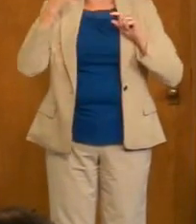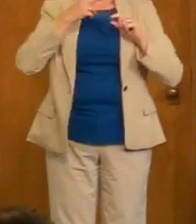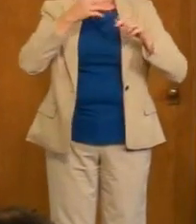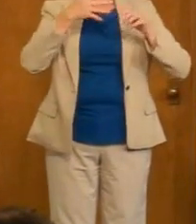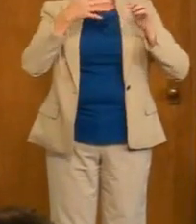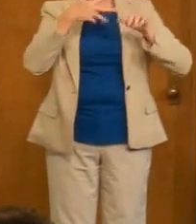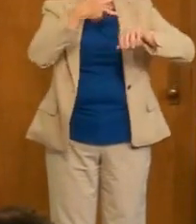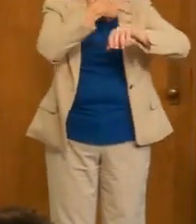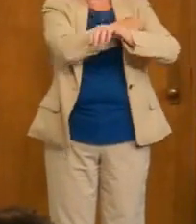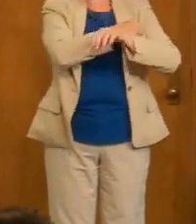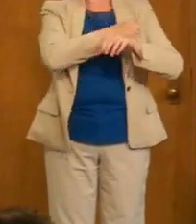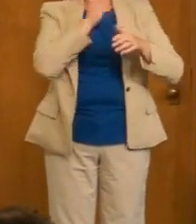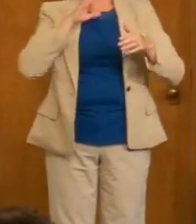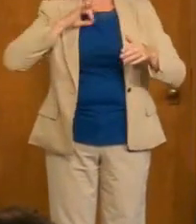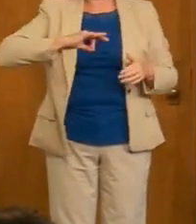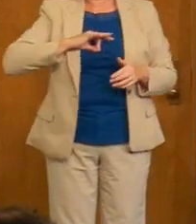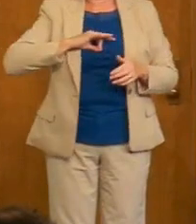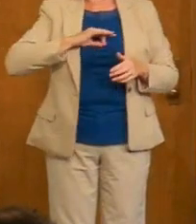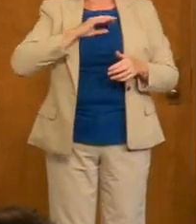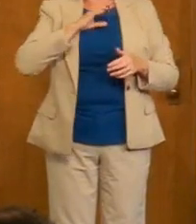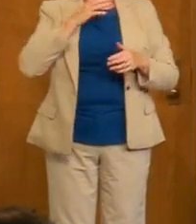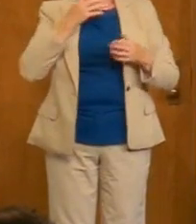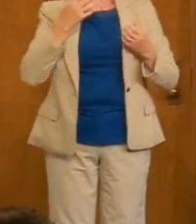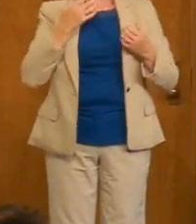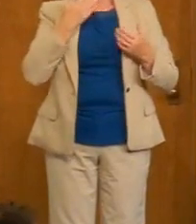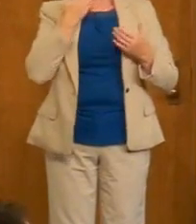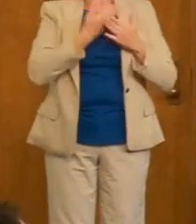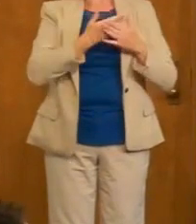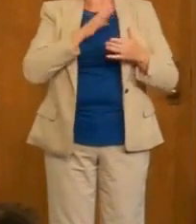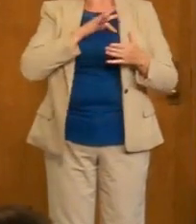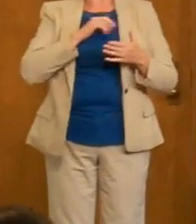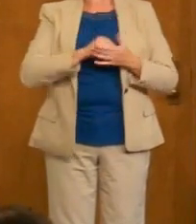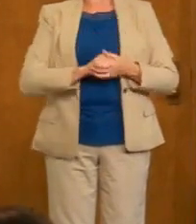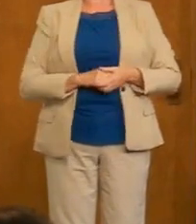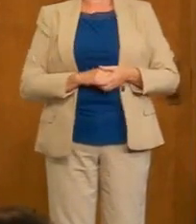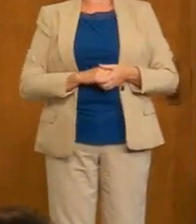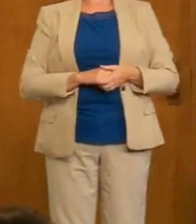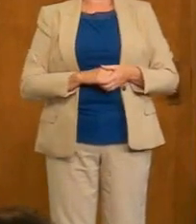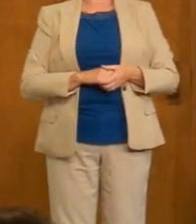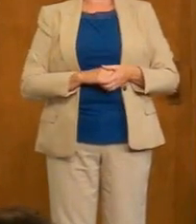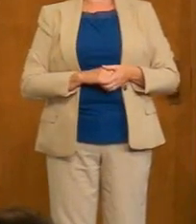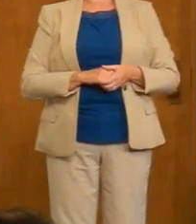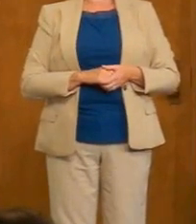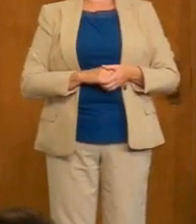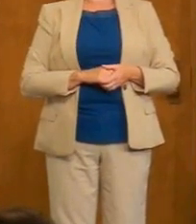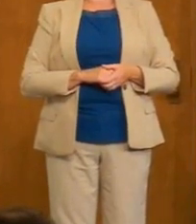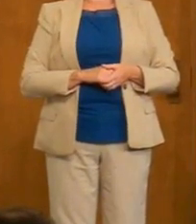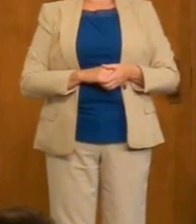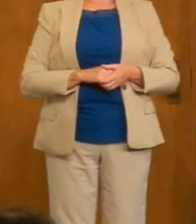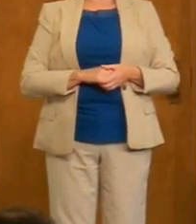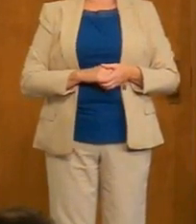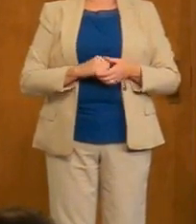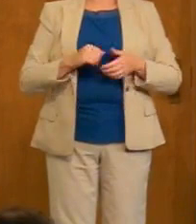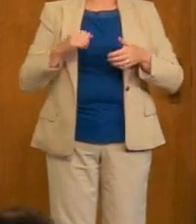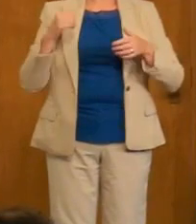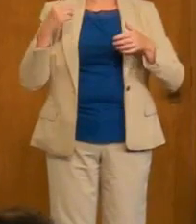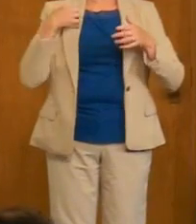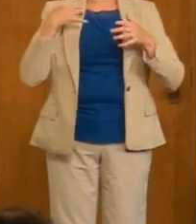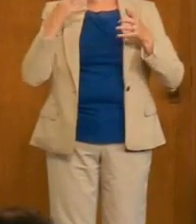managed in the past. Scott, do you want to, repeat what you said a couple of weeks ago, or any comments on that,